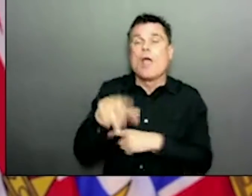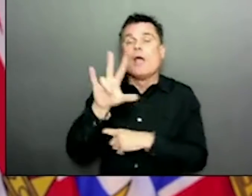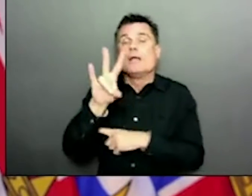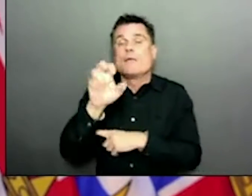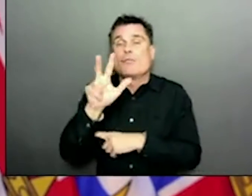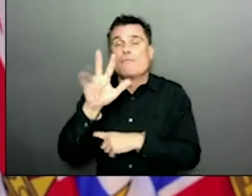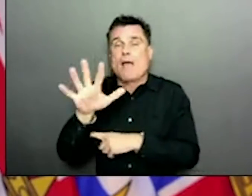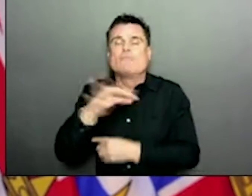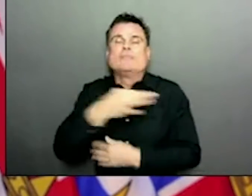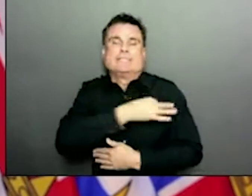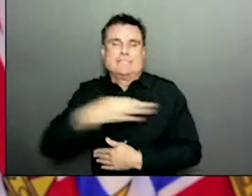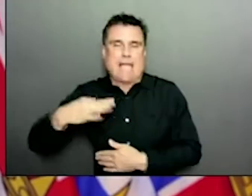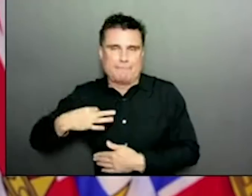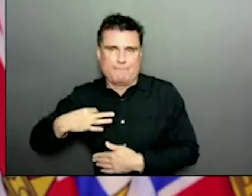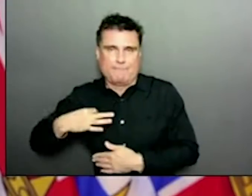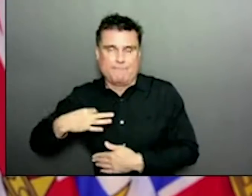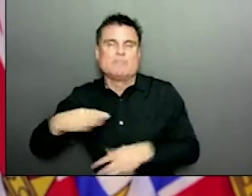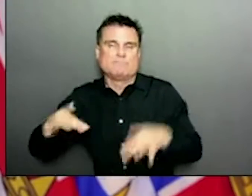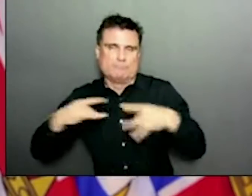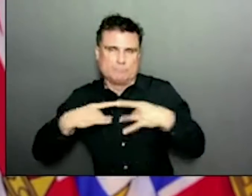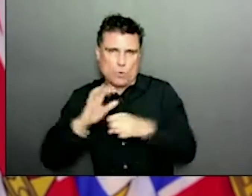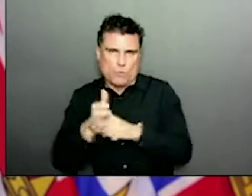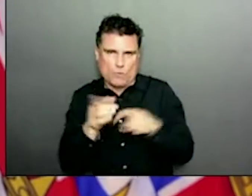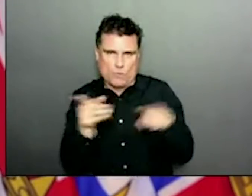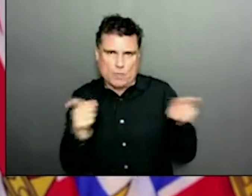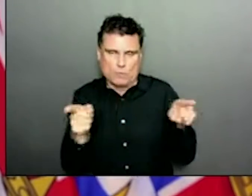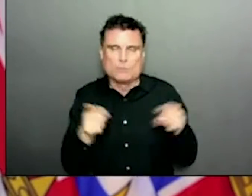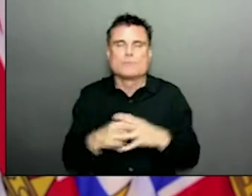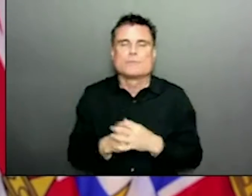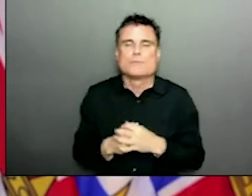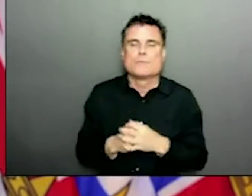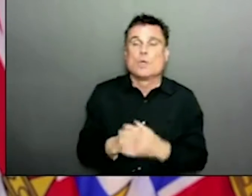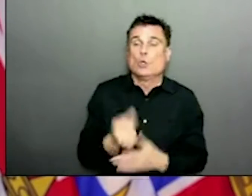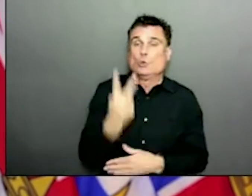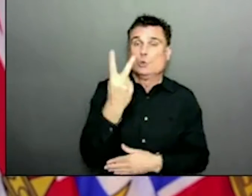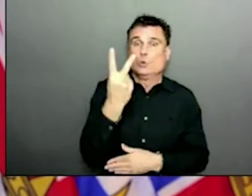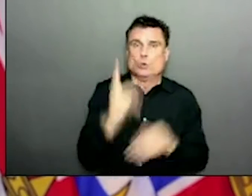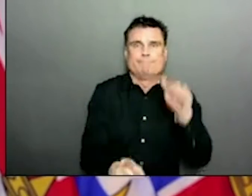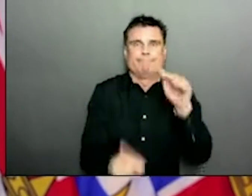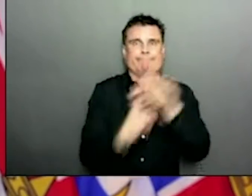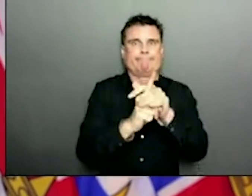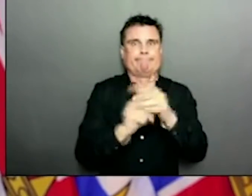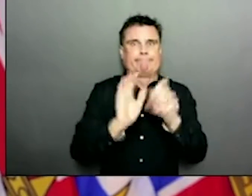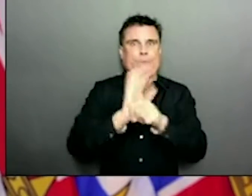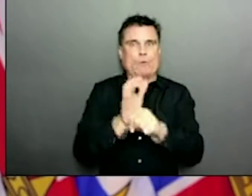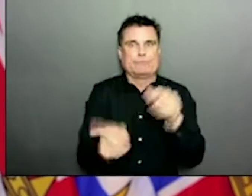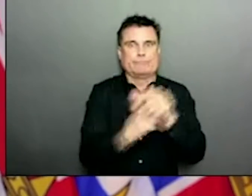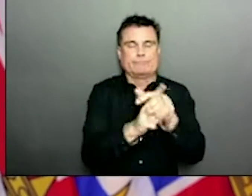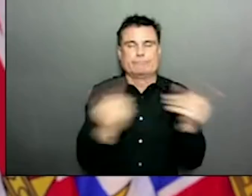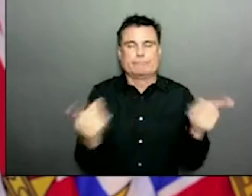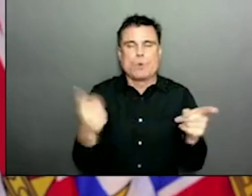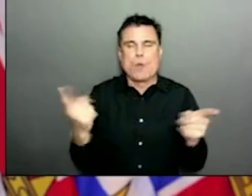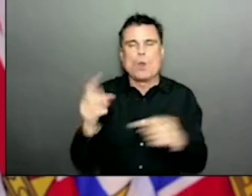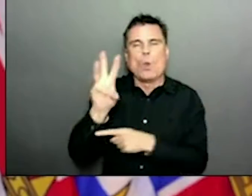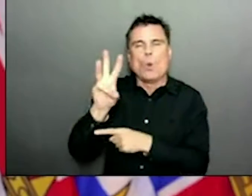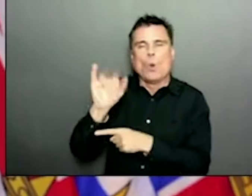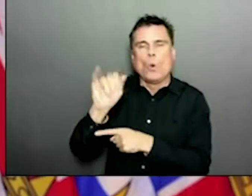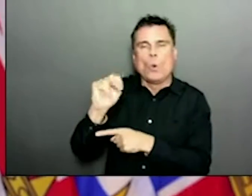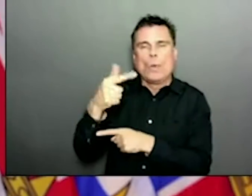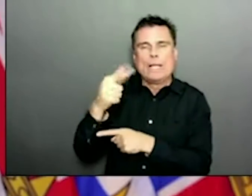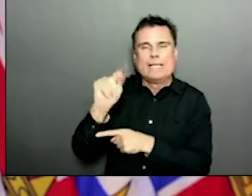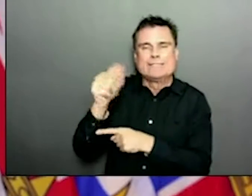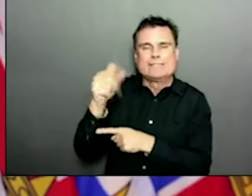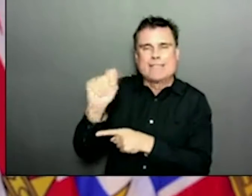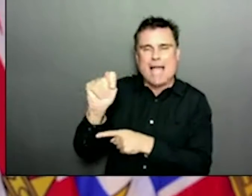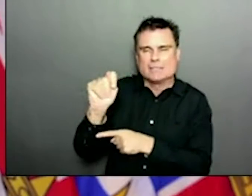outbreaks in the community, one of them at Wingtat Game Bird Packers, which is a poultry processing plant in the Fraser